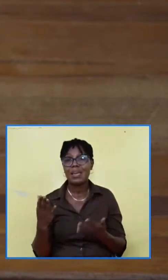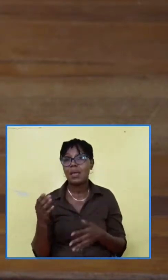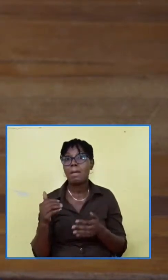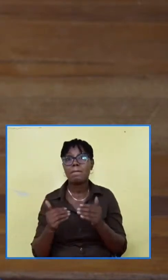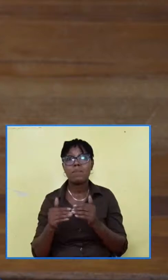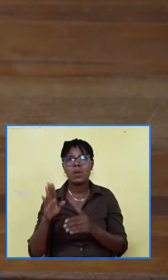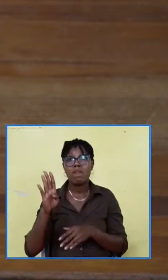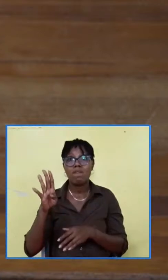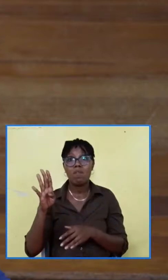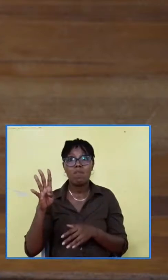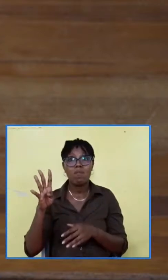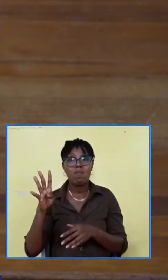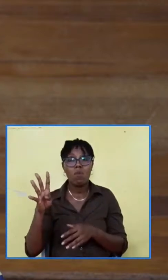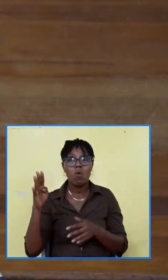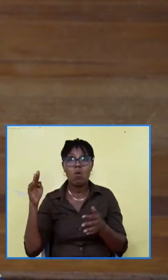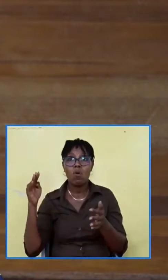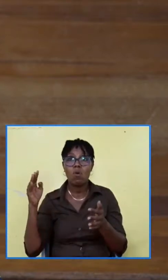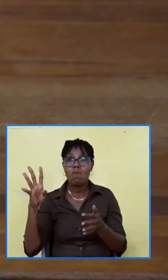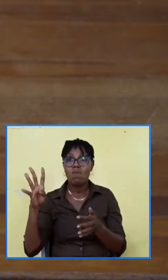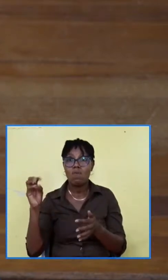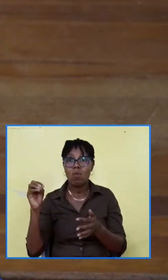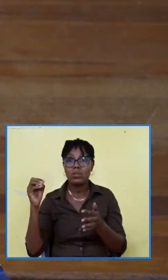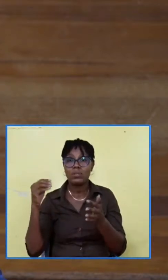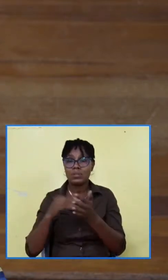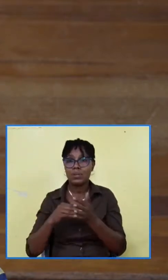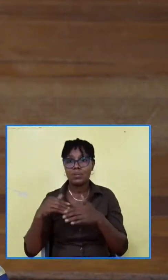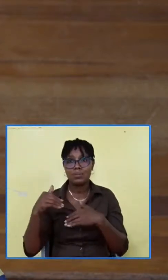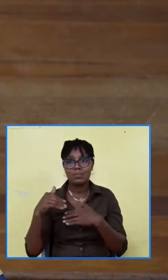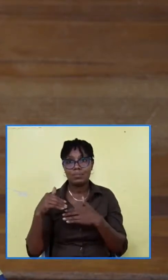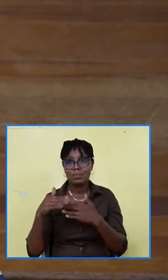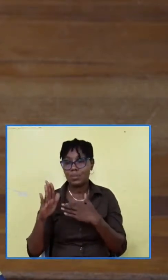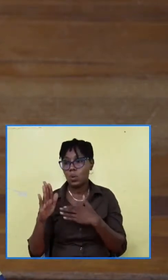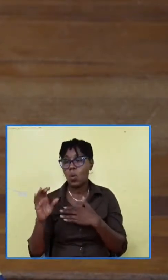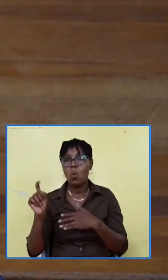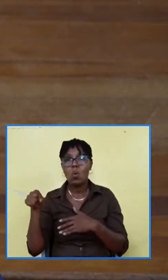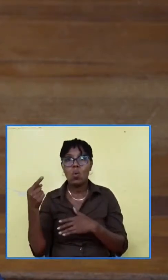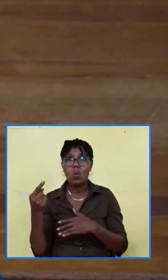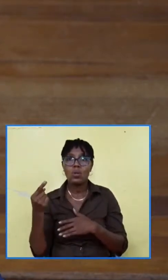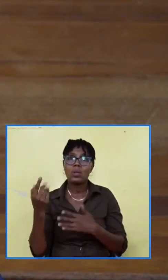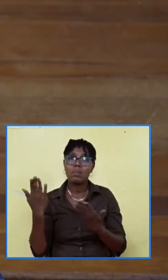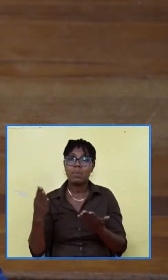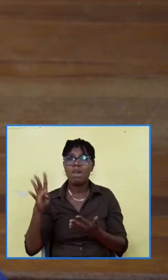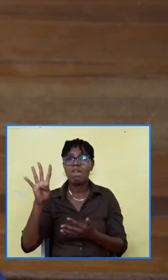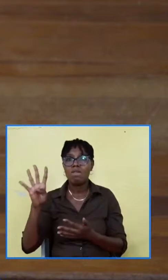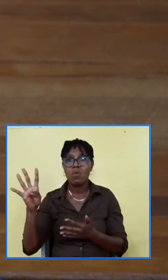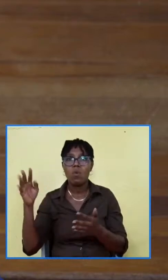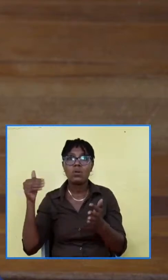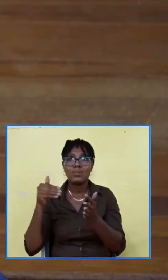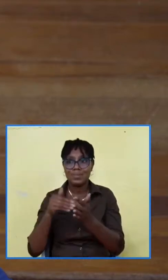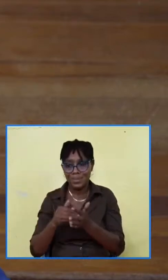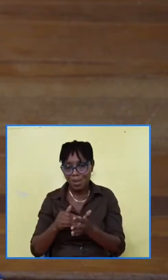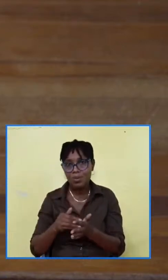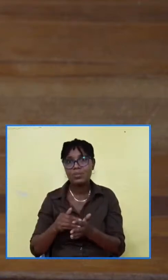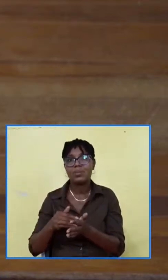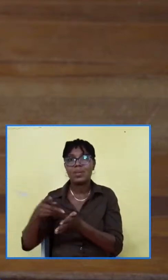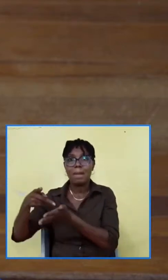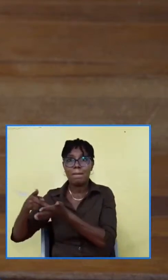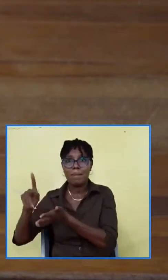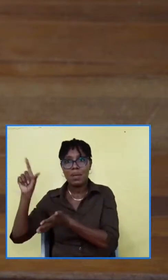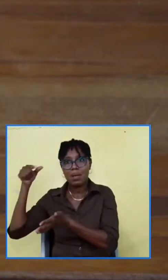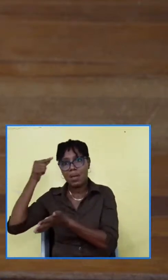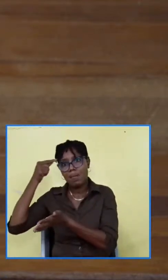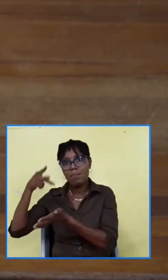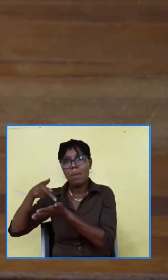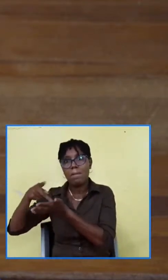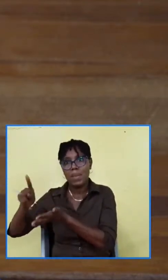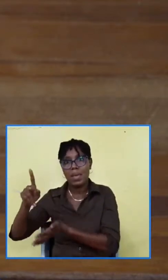40,000 people who get contributory, only about 4,000 get non-contributory. So that is, we will